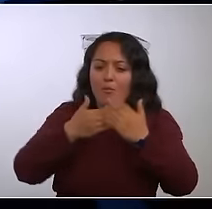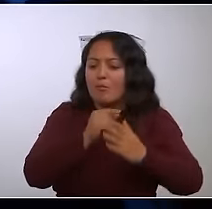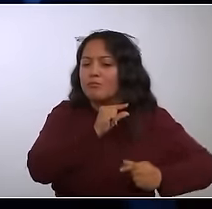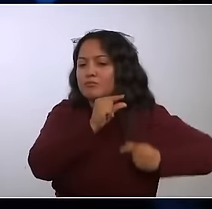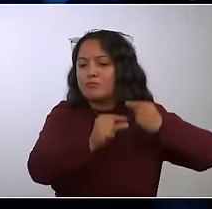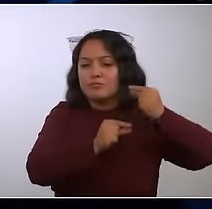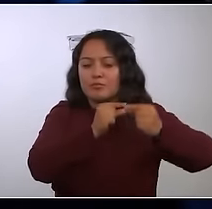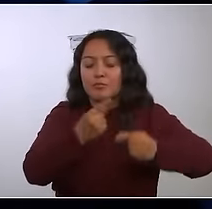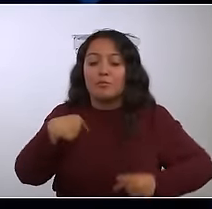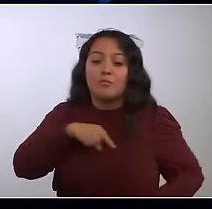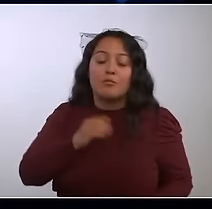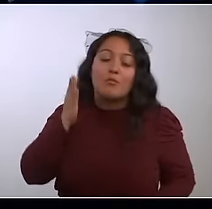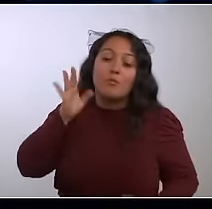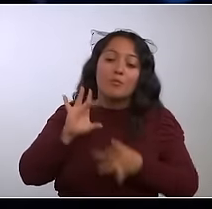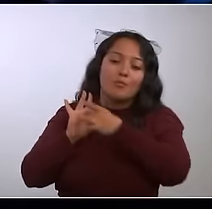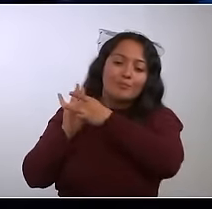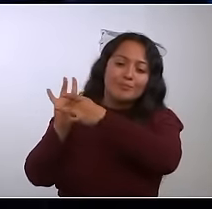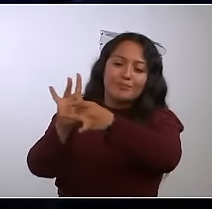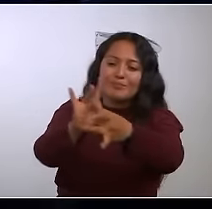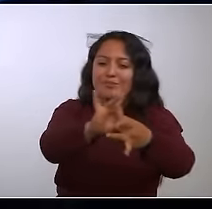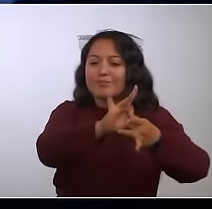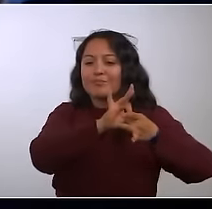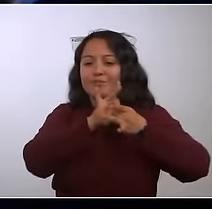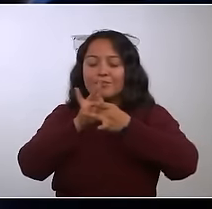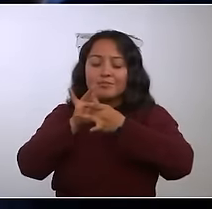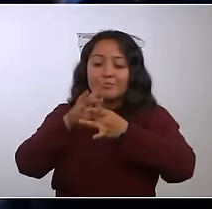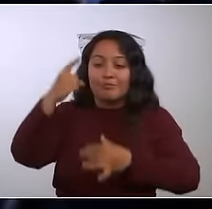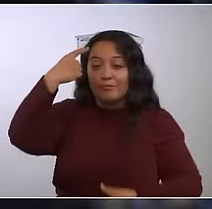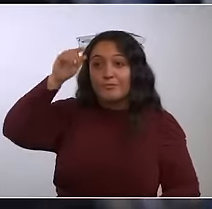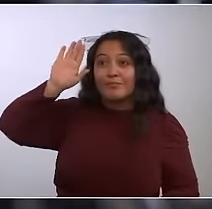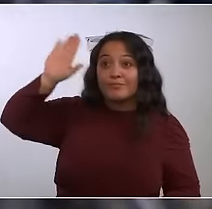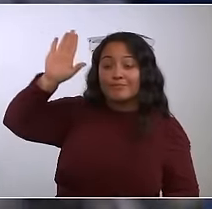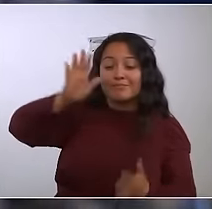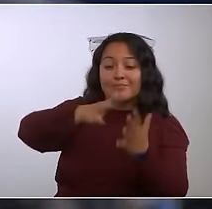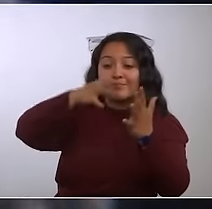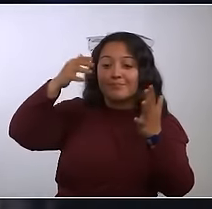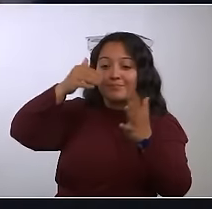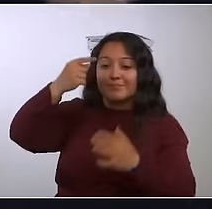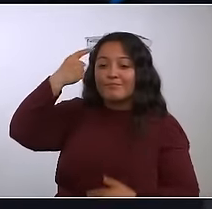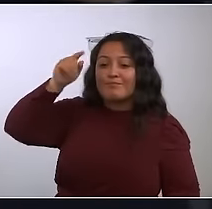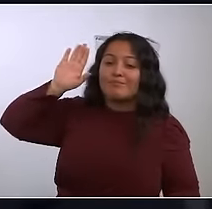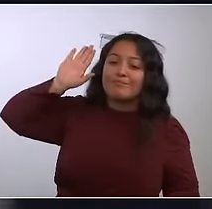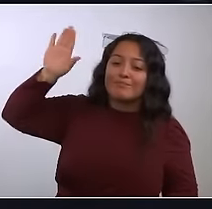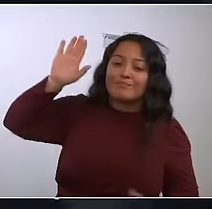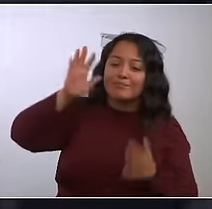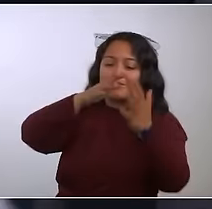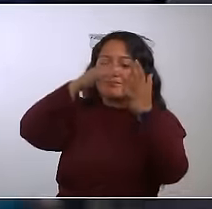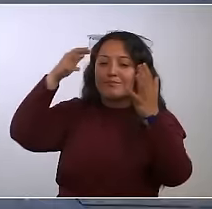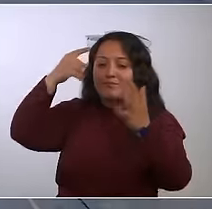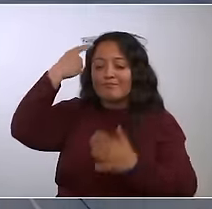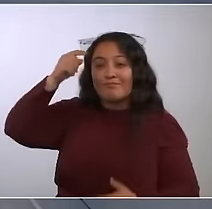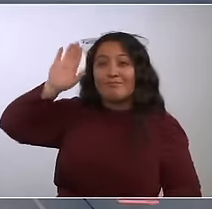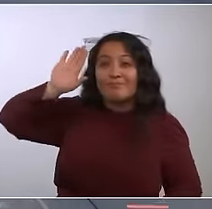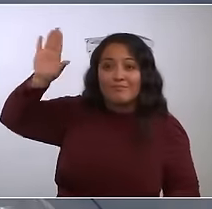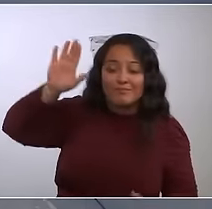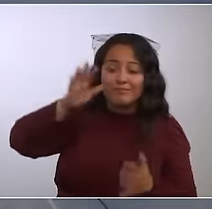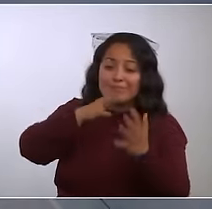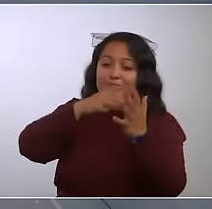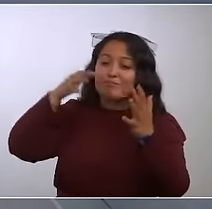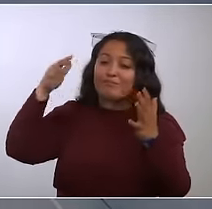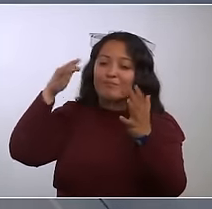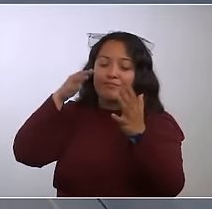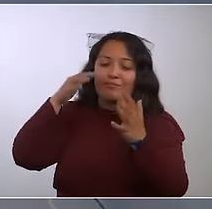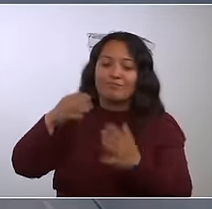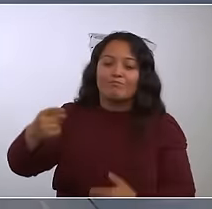generación to generation. Nos vamos a unir. We're going to unite para la gloria. For the glory. Para la gloria. For the glory. Para la gloria. For the glory. Para